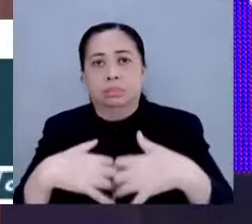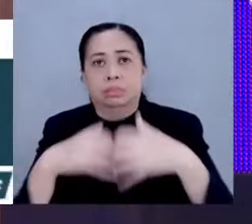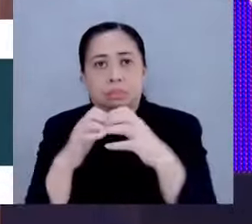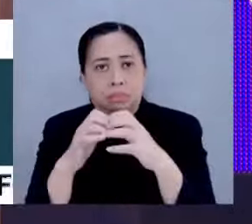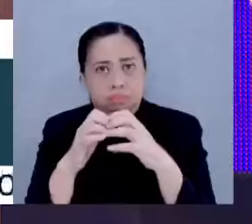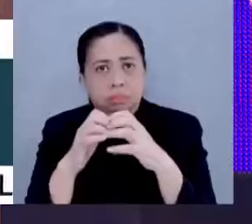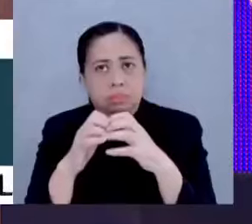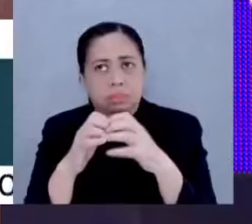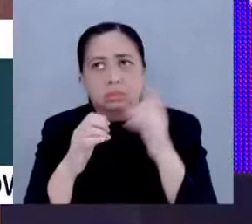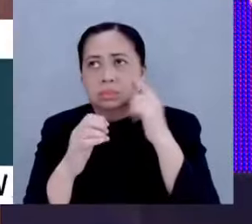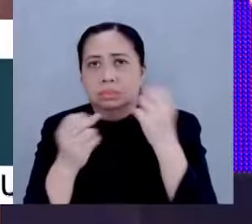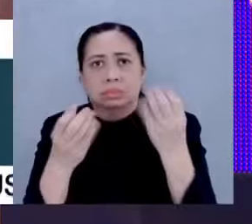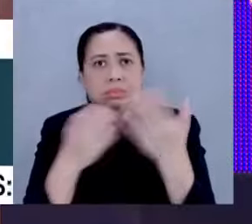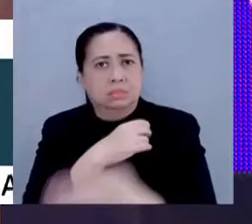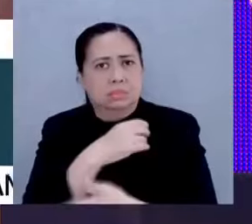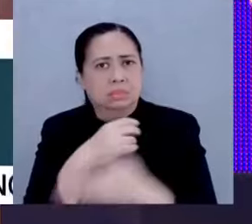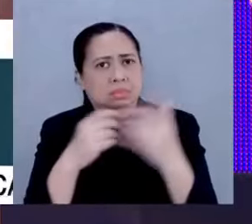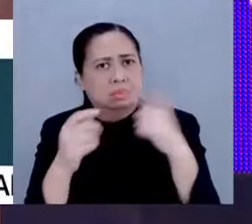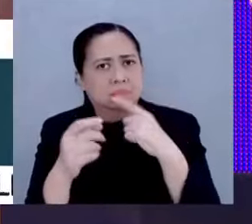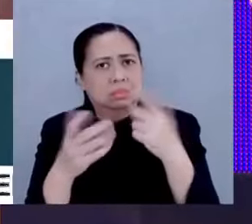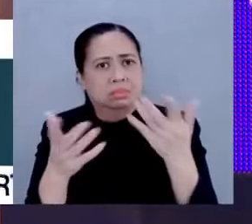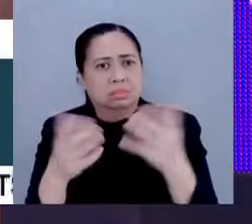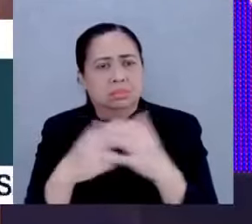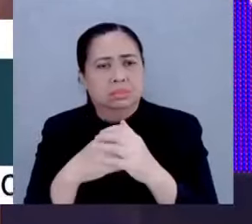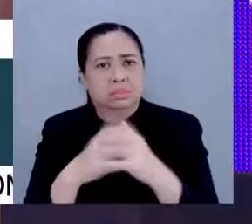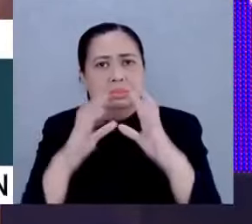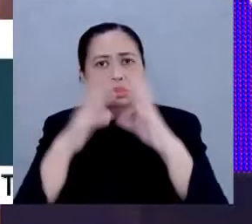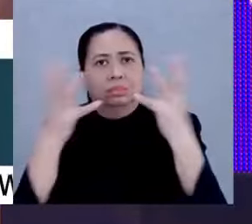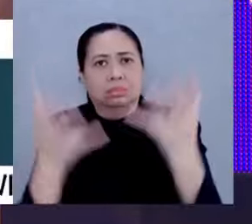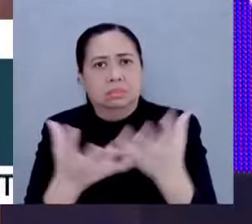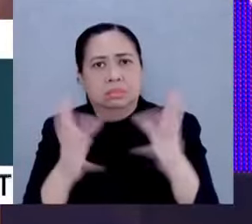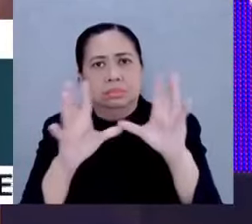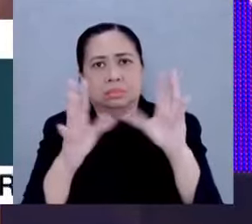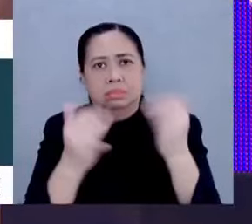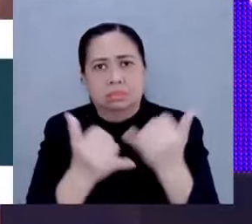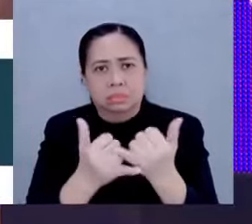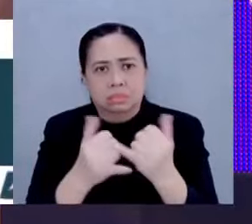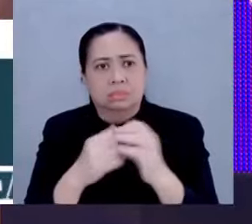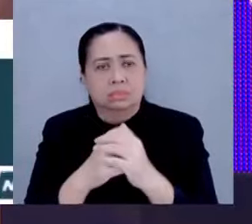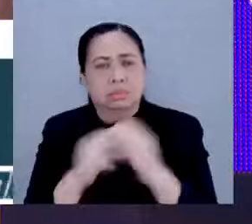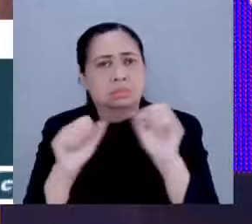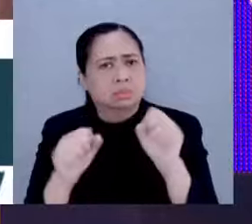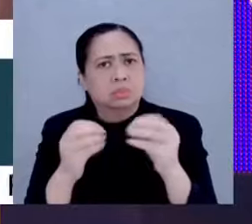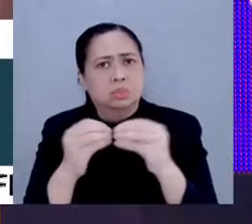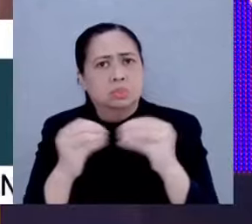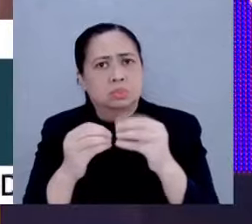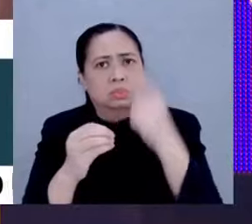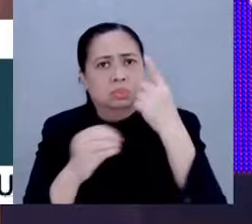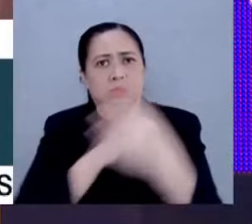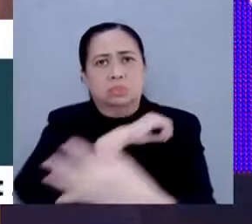I think in many countries, it has reached a point that global corporations can do more for the poor